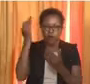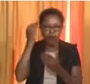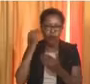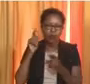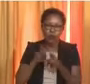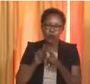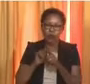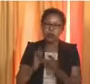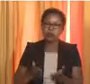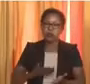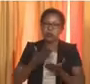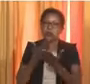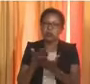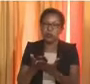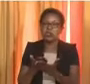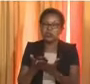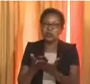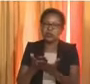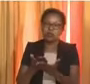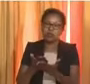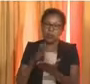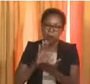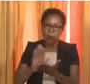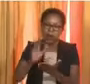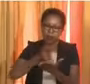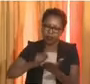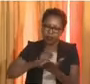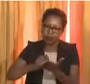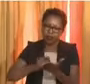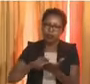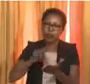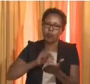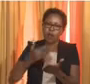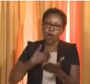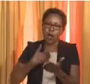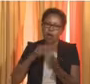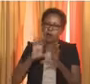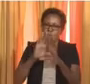brief, which we have summarized